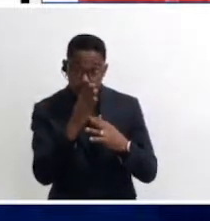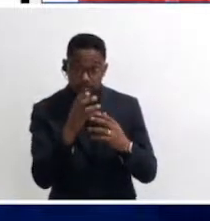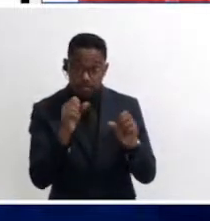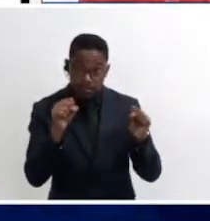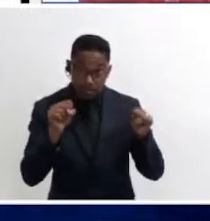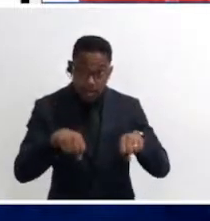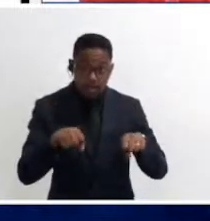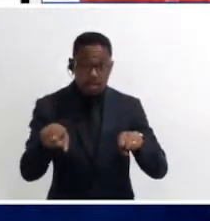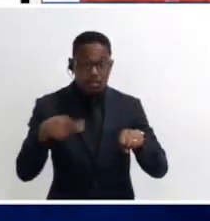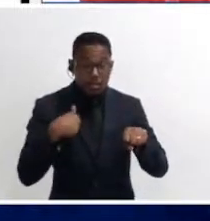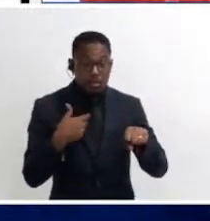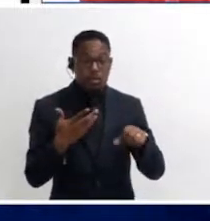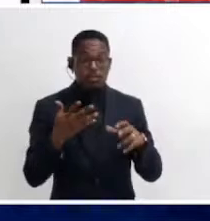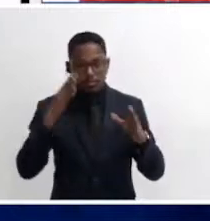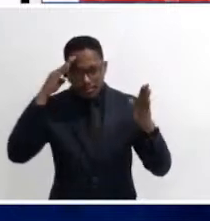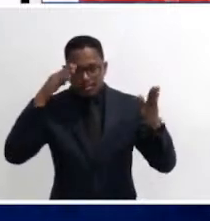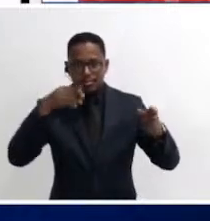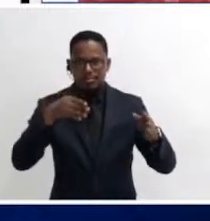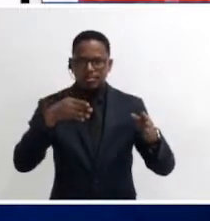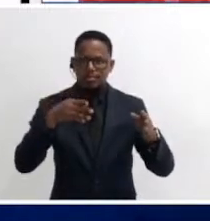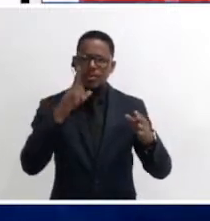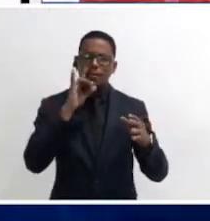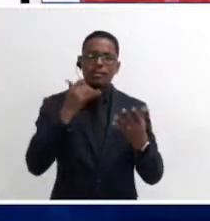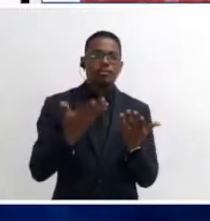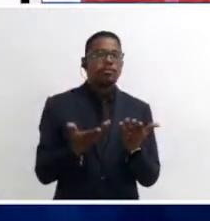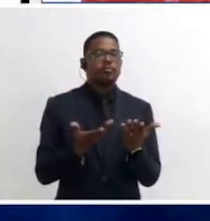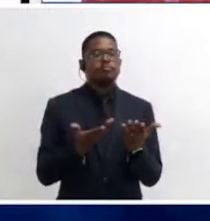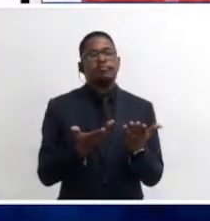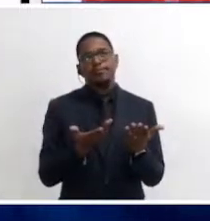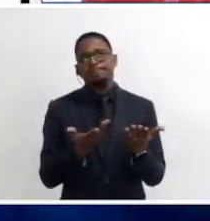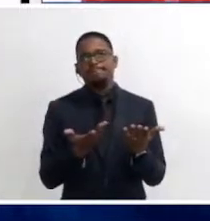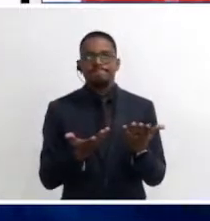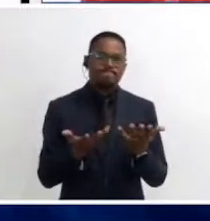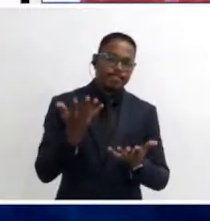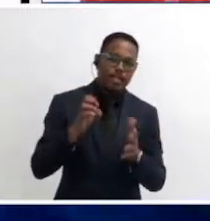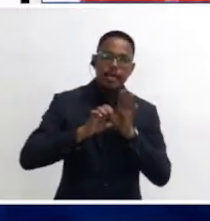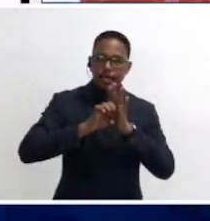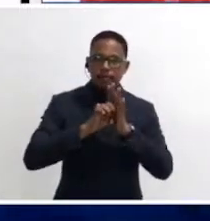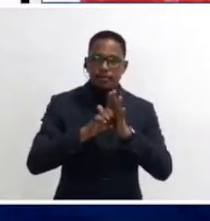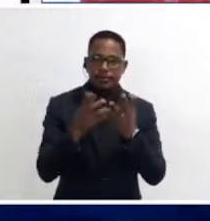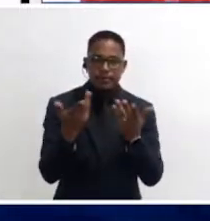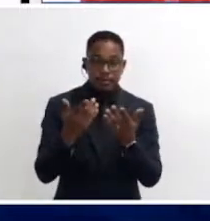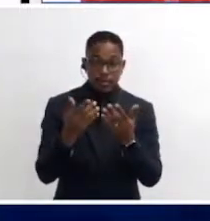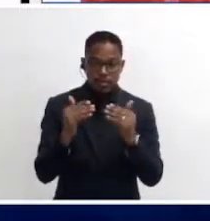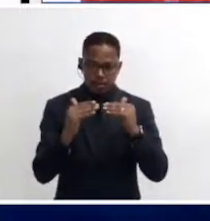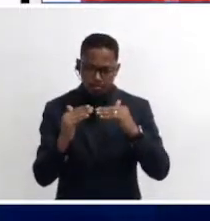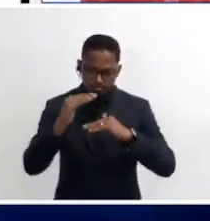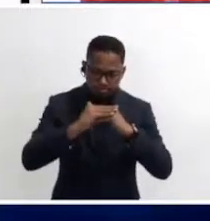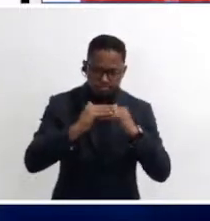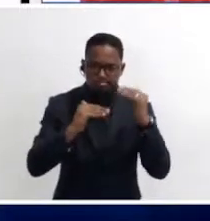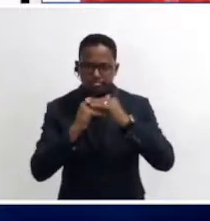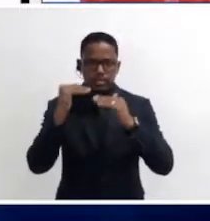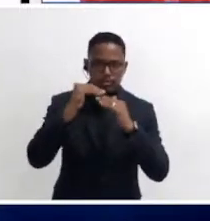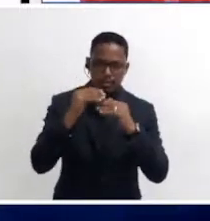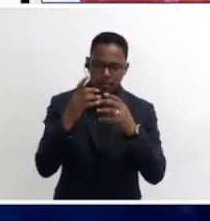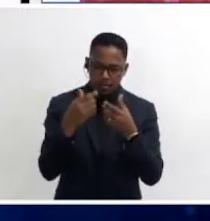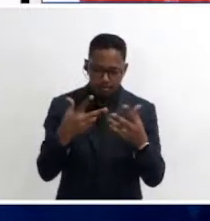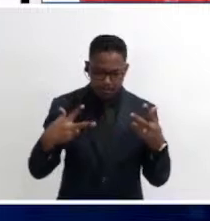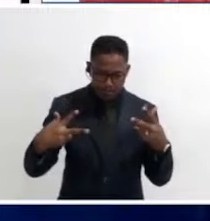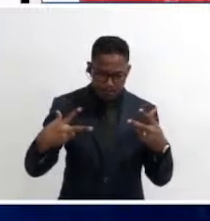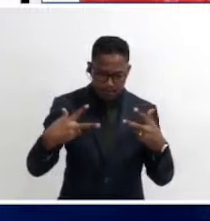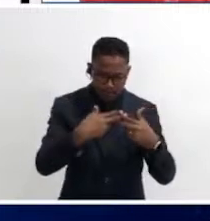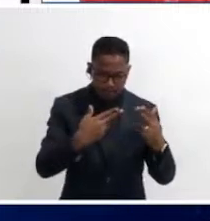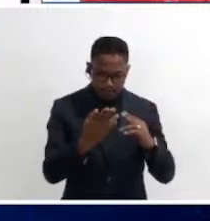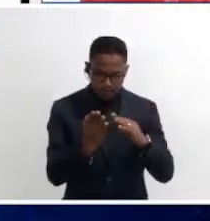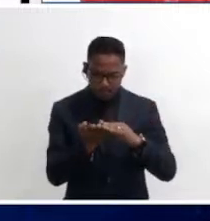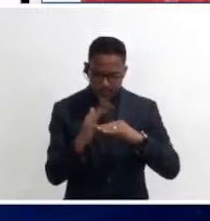into wafers, and the wafers are what the integrated circuits are formed on. And these wafers go through a number